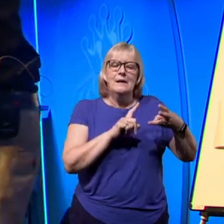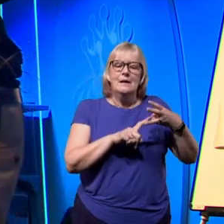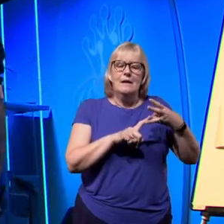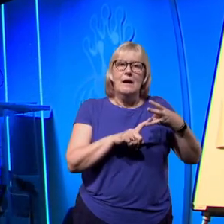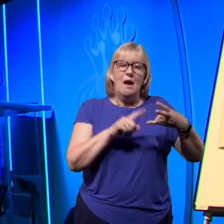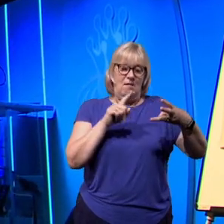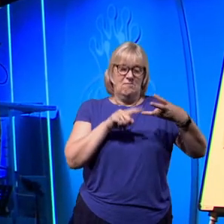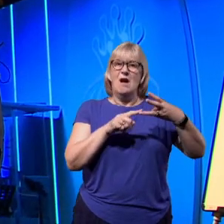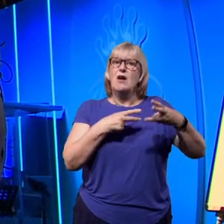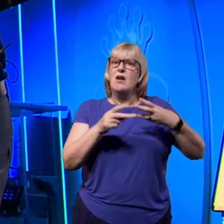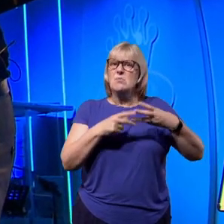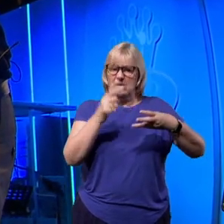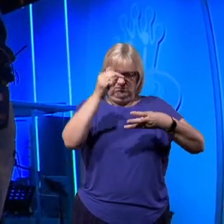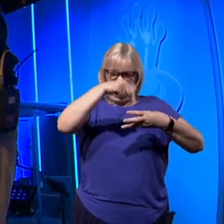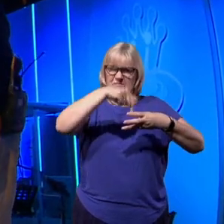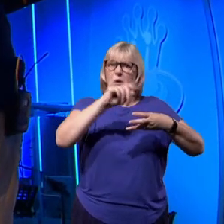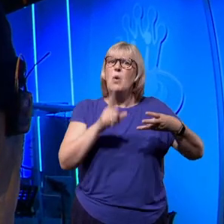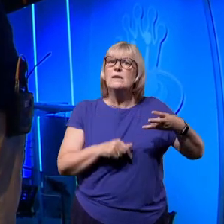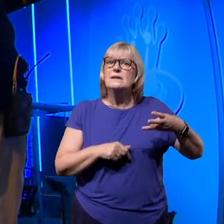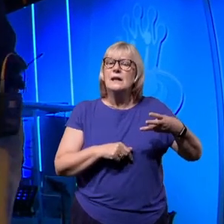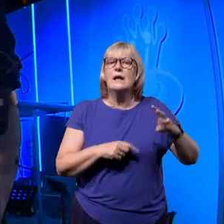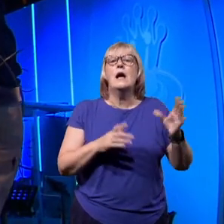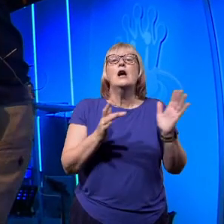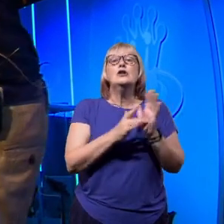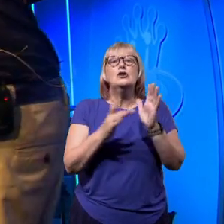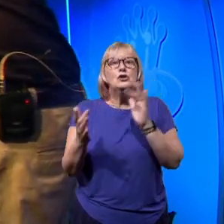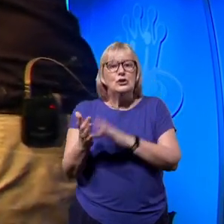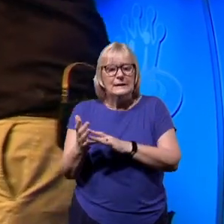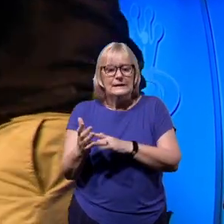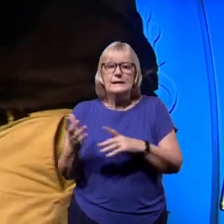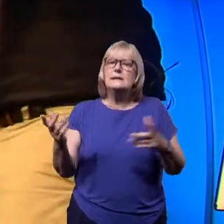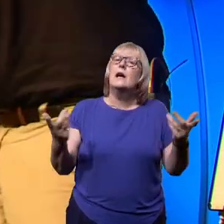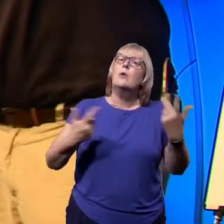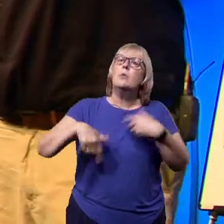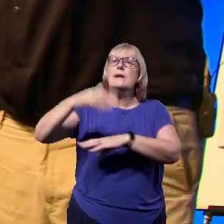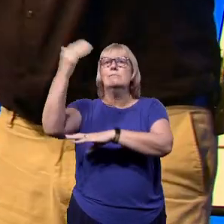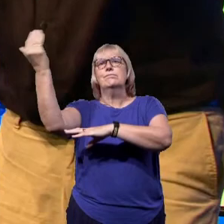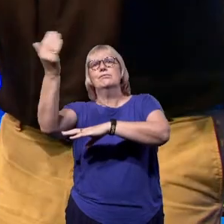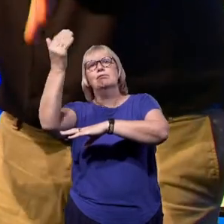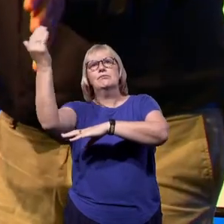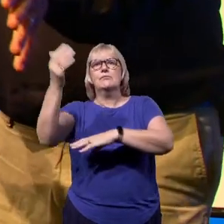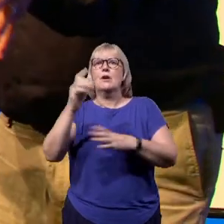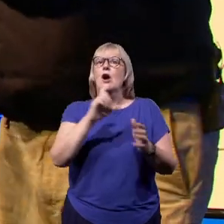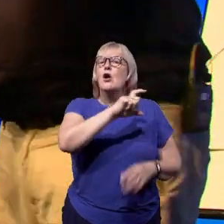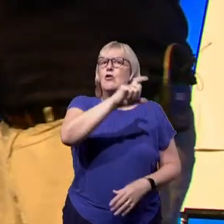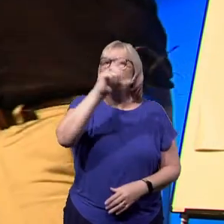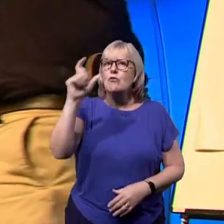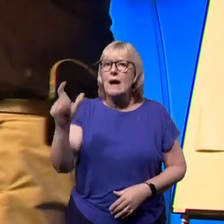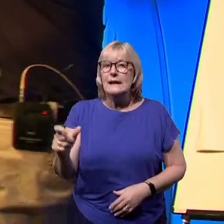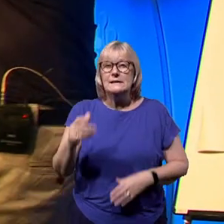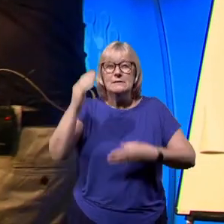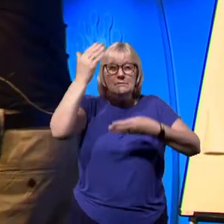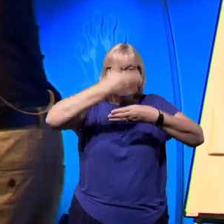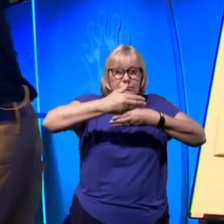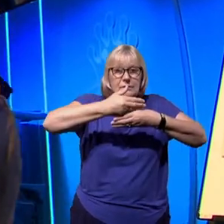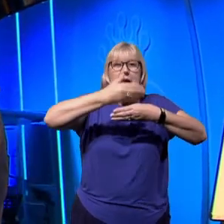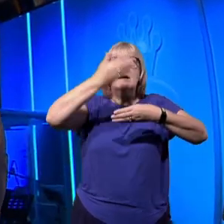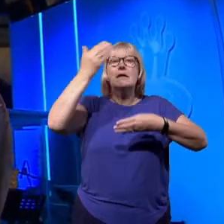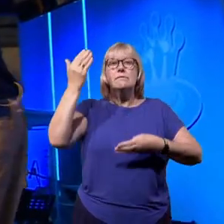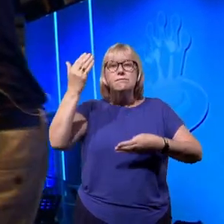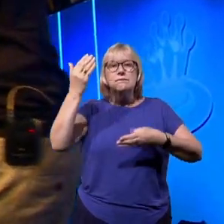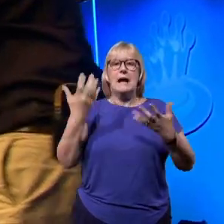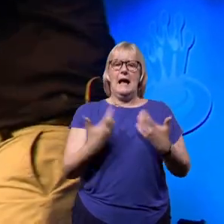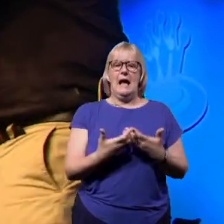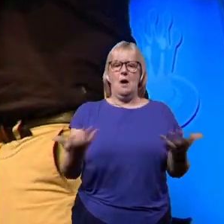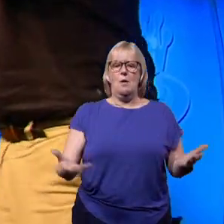the gospel about? Jesus. We preach Christ. God opens blind eyes. 2 Corinthians 4, verse 5, we preach Christ. 2 Corinthians 4, verse 6,